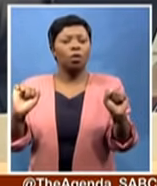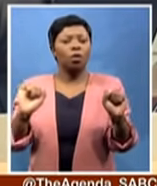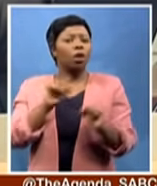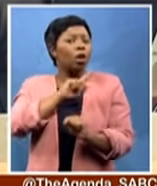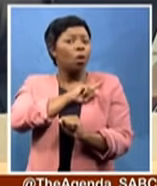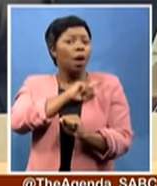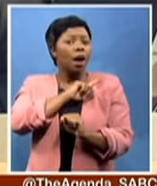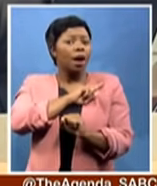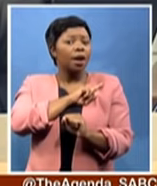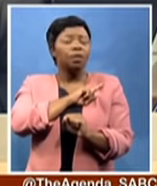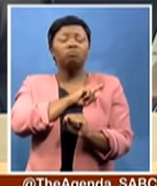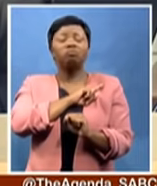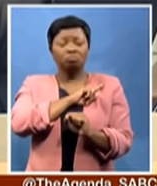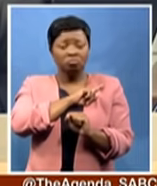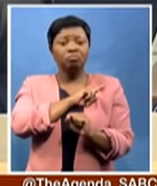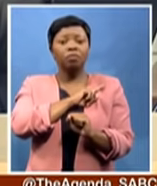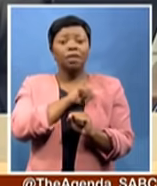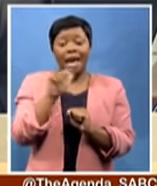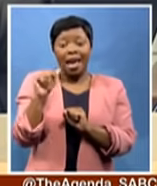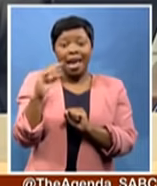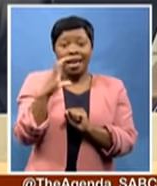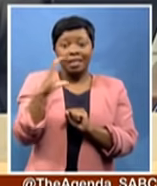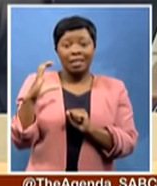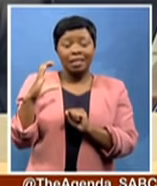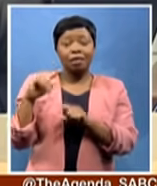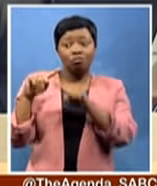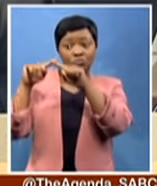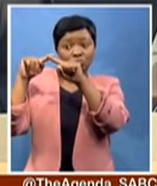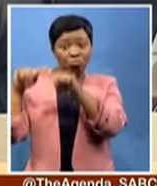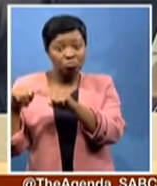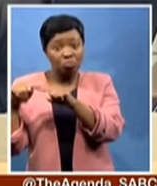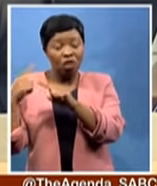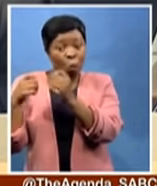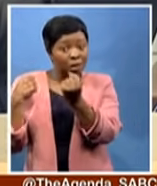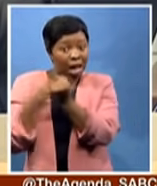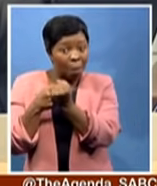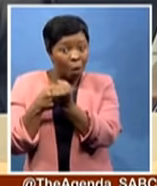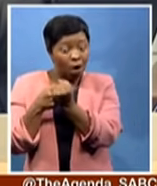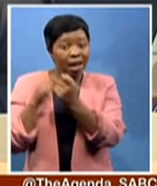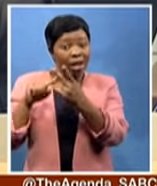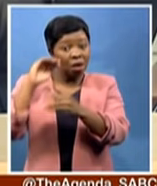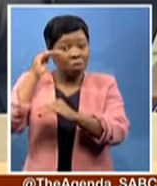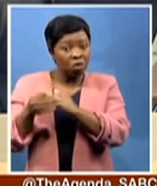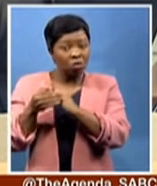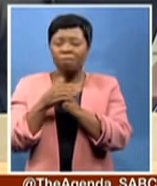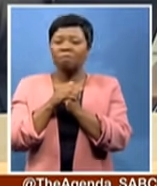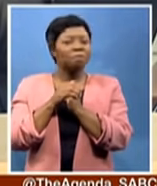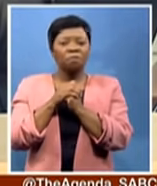support or protection, nor may they appeal to the principle of collective